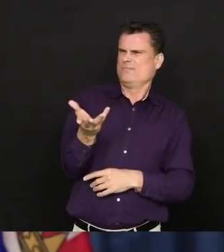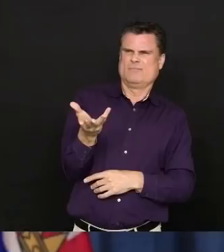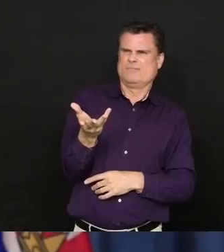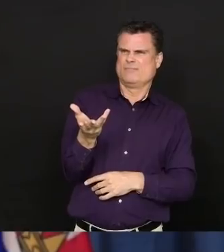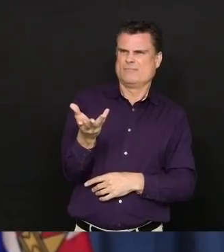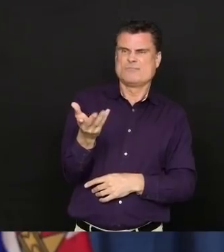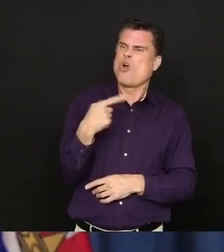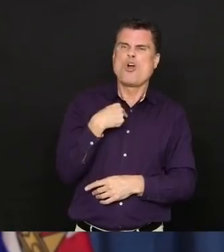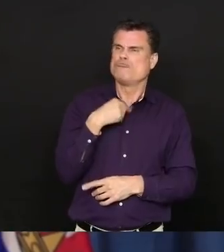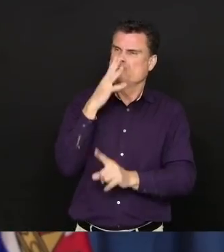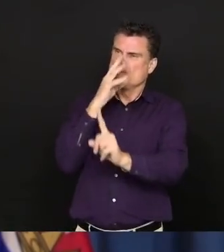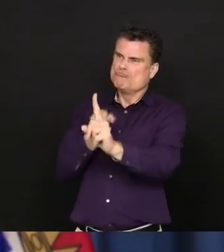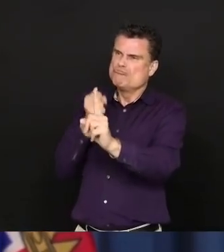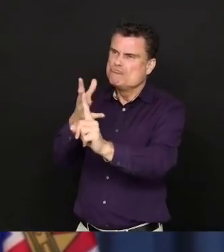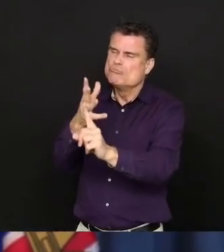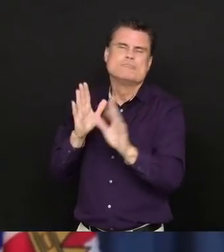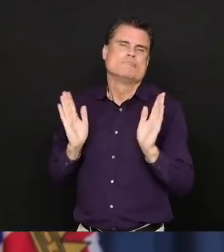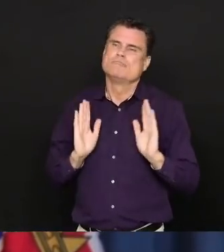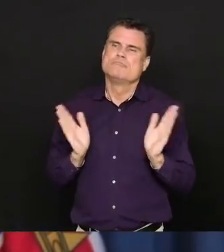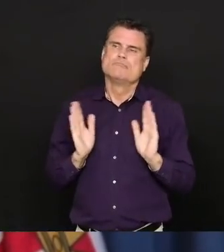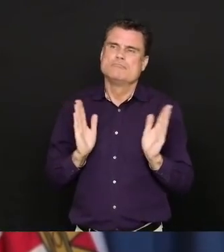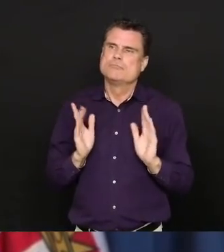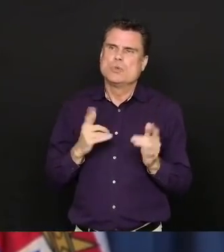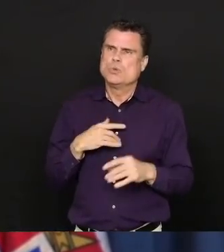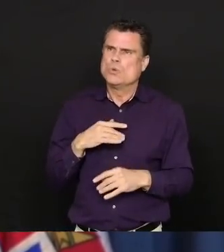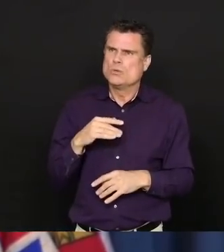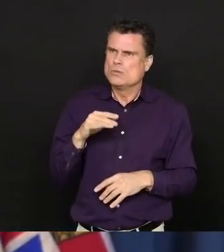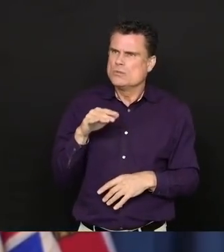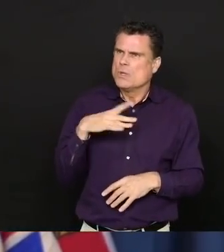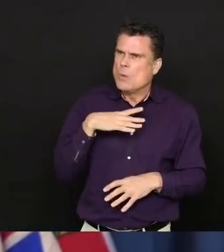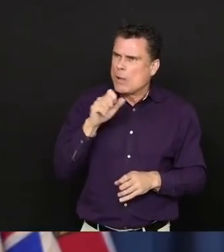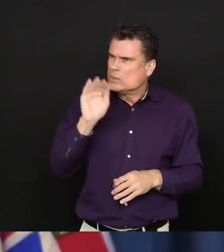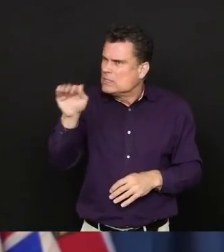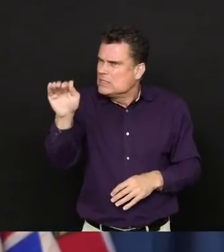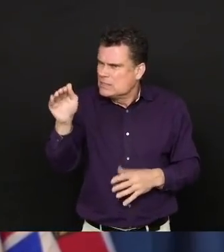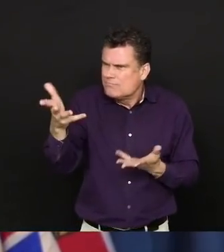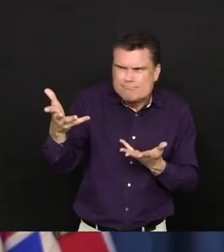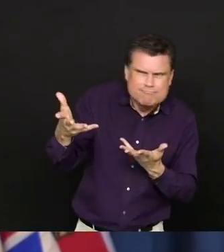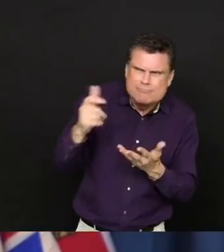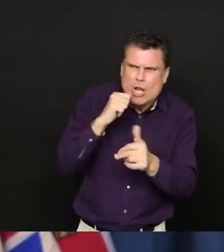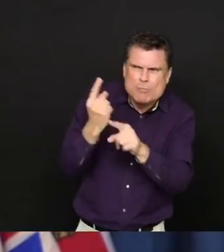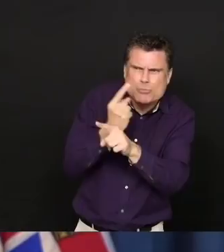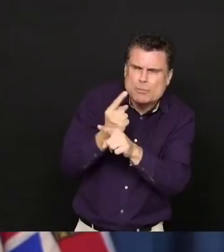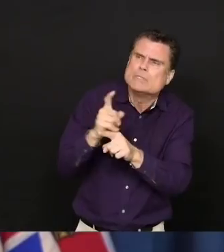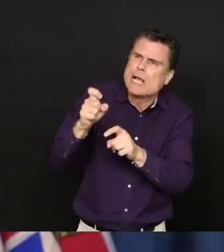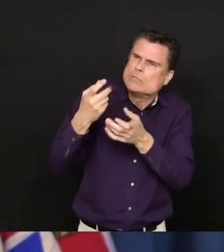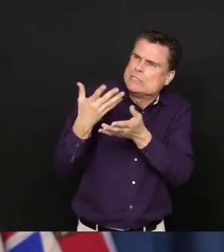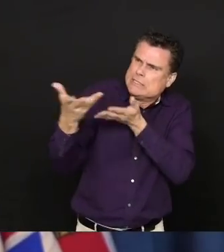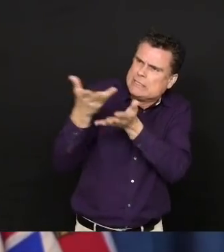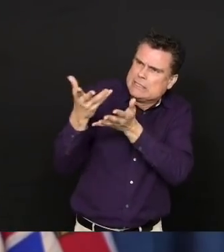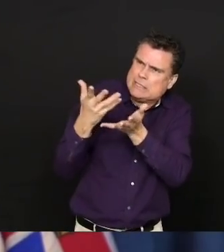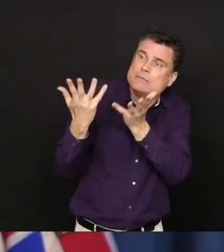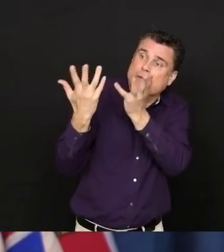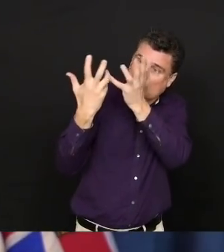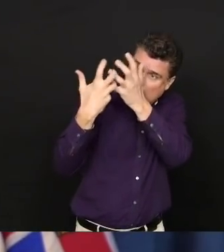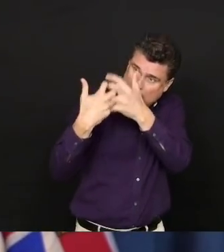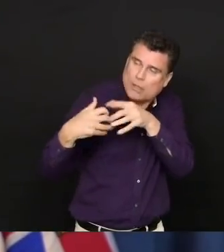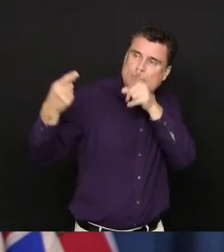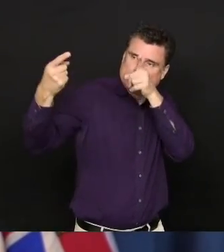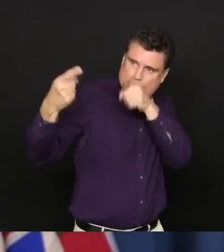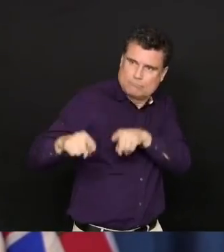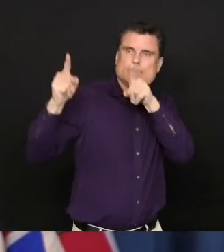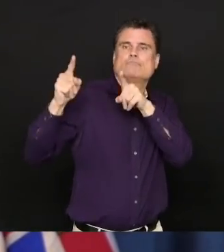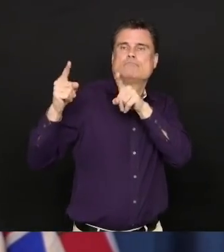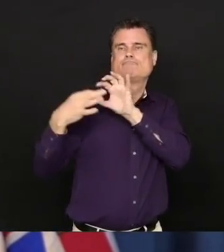Cindy Harnett, Times Colonist. Go ahead. Oh, thank you. Does BC support its universities getting involved